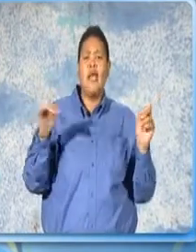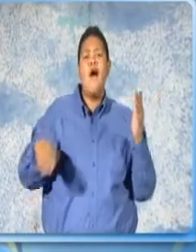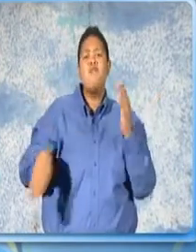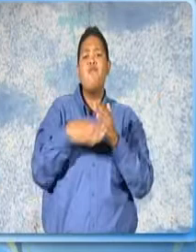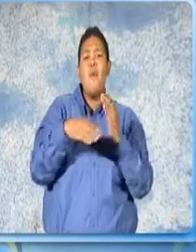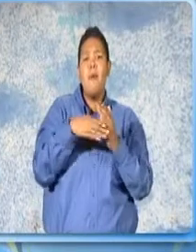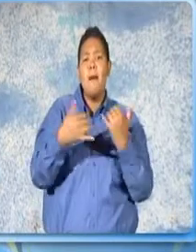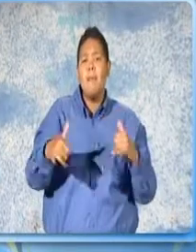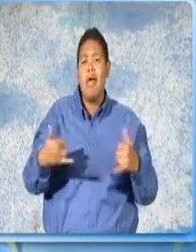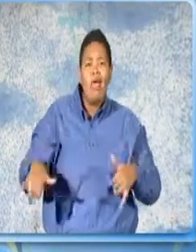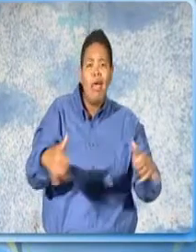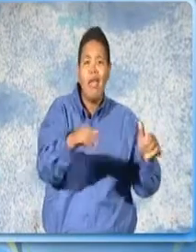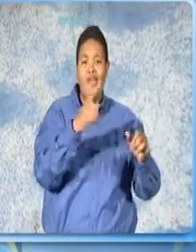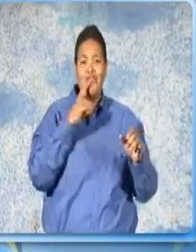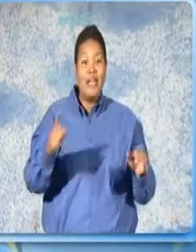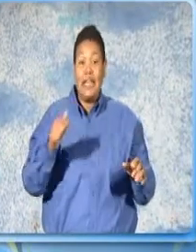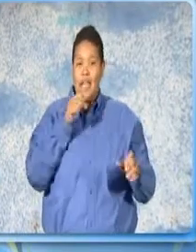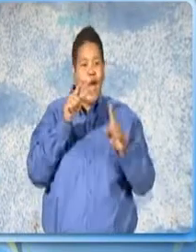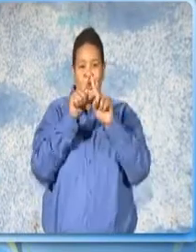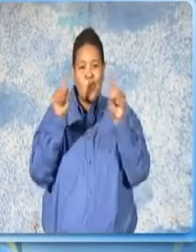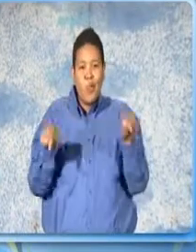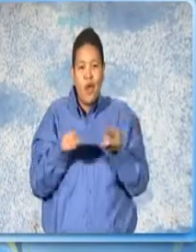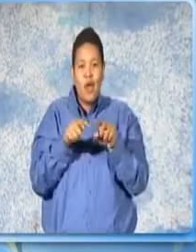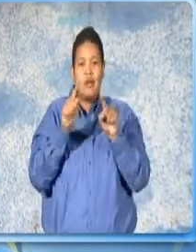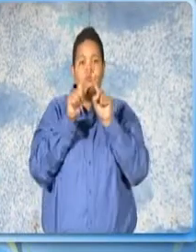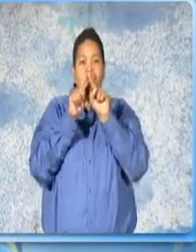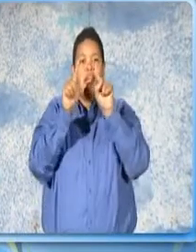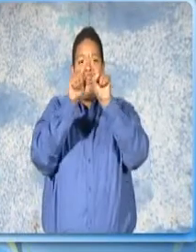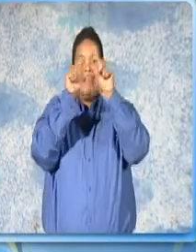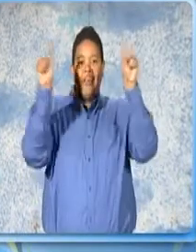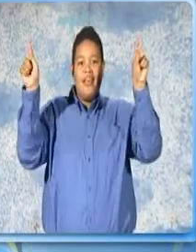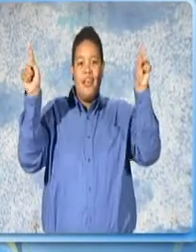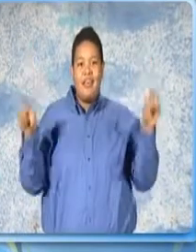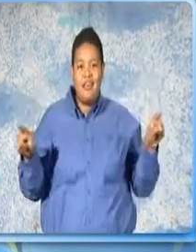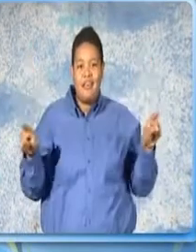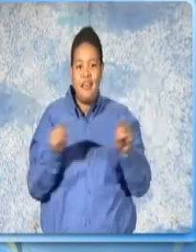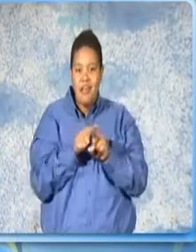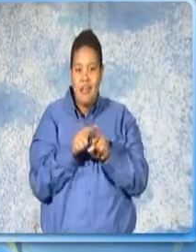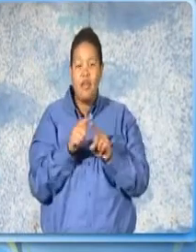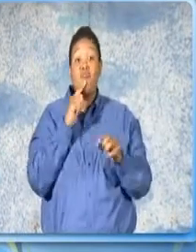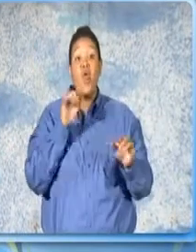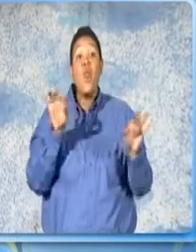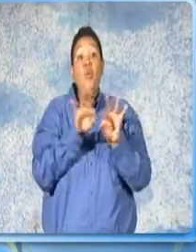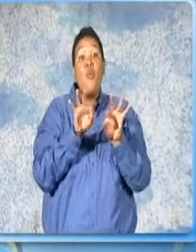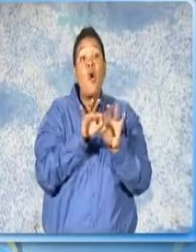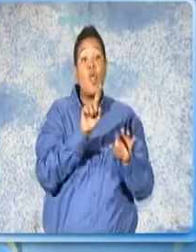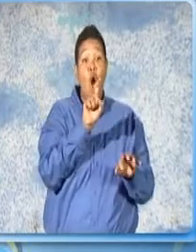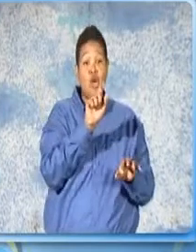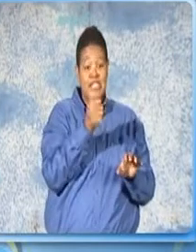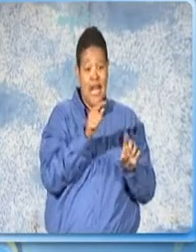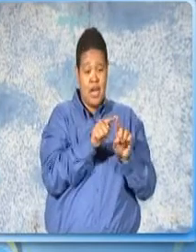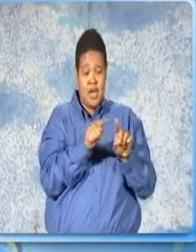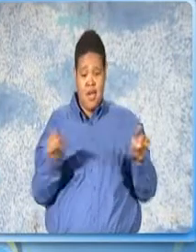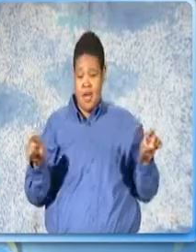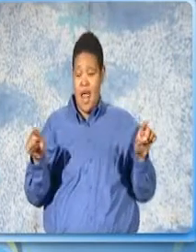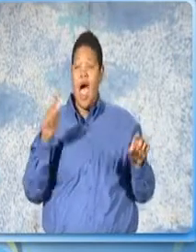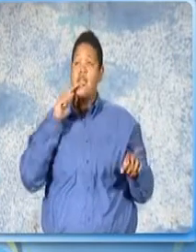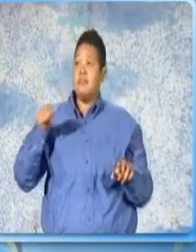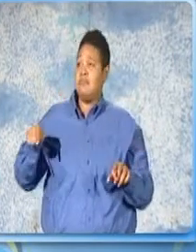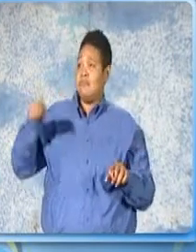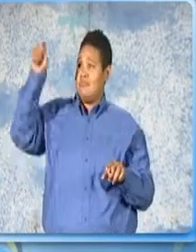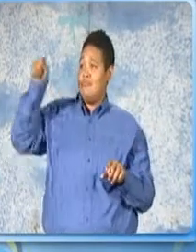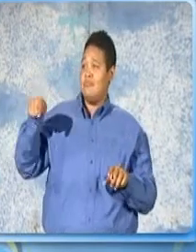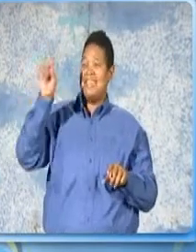is rectangular in shape. Its length measures about 110 meters and its width